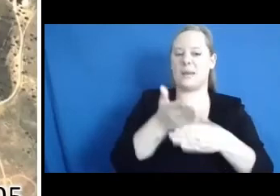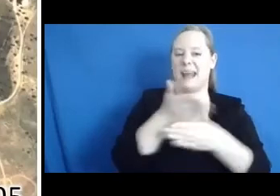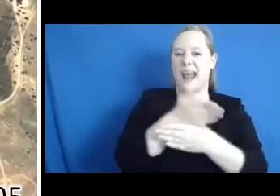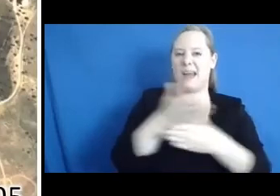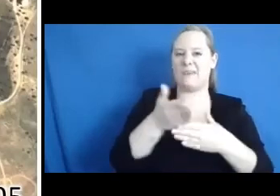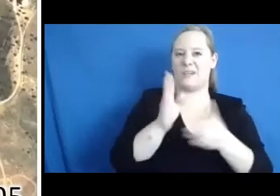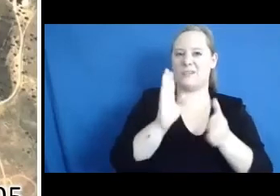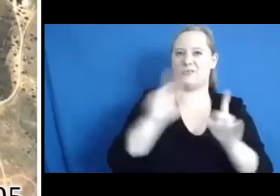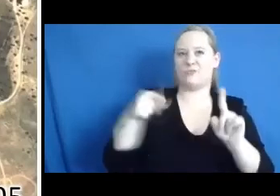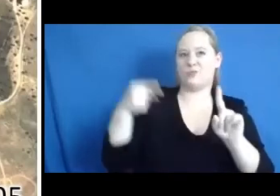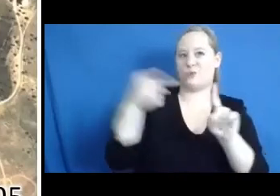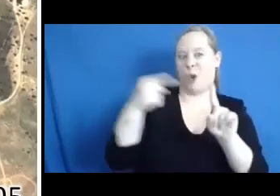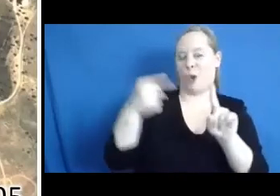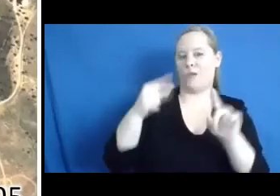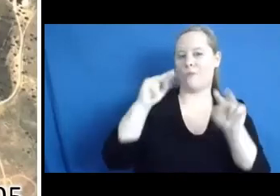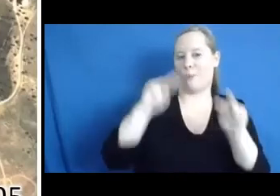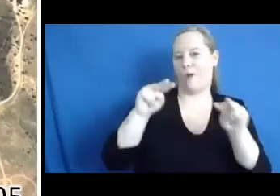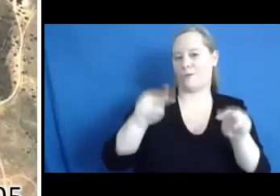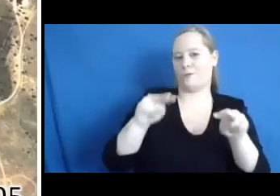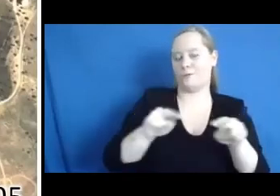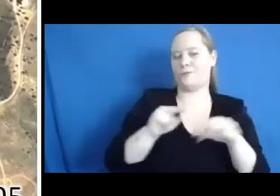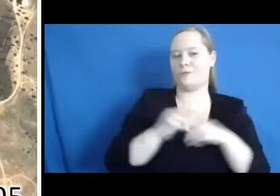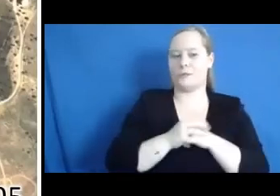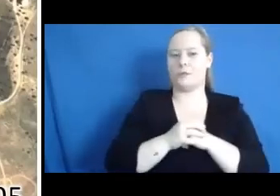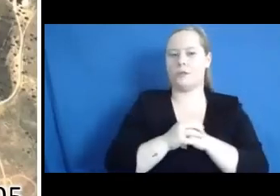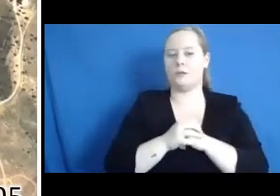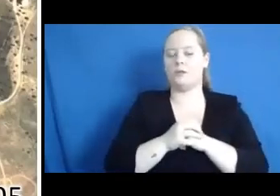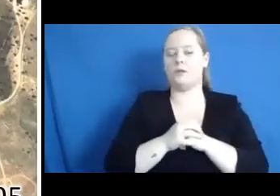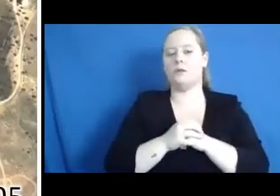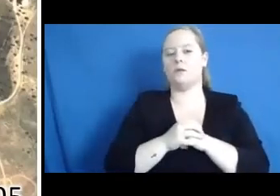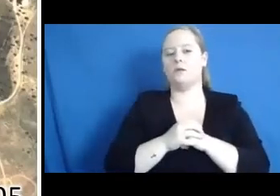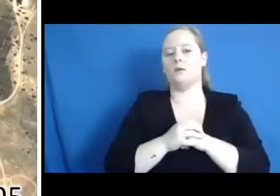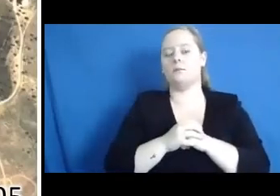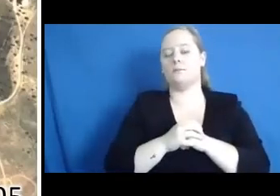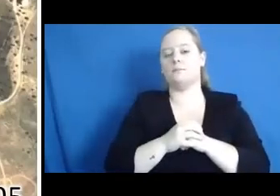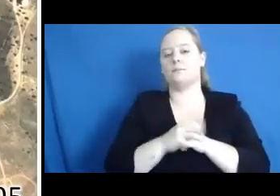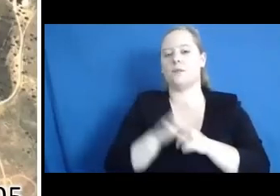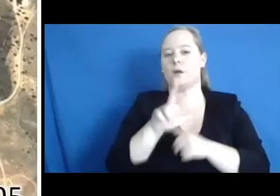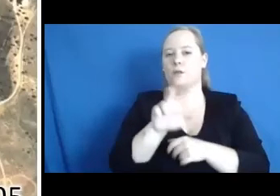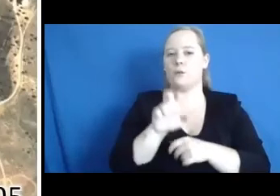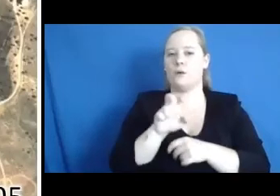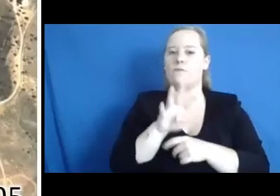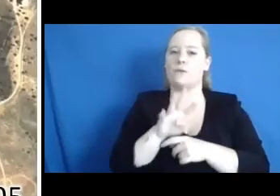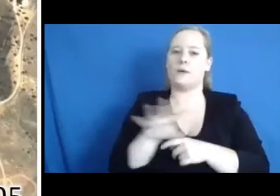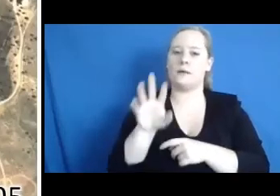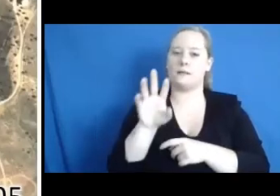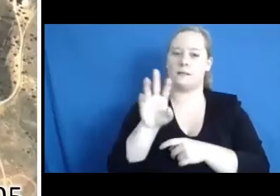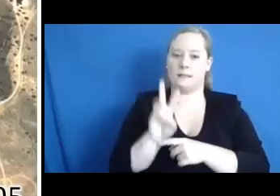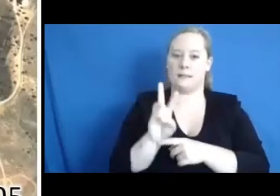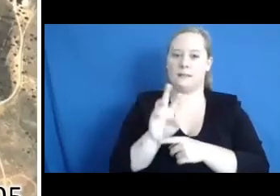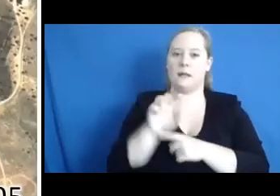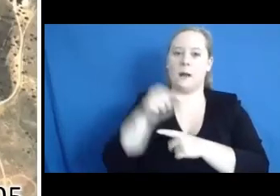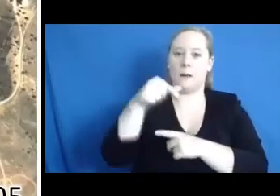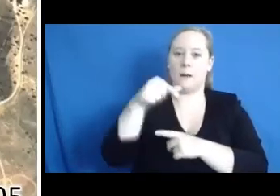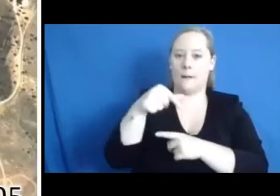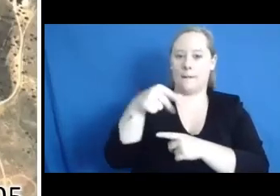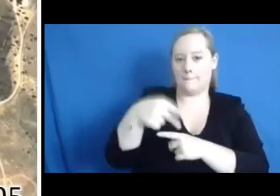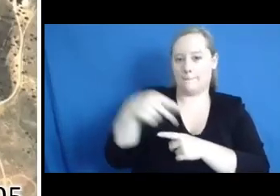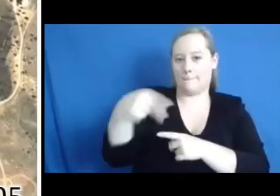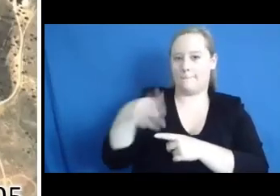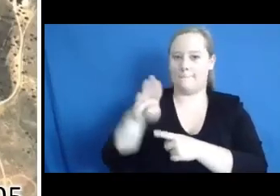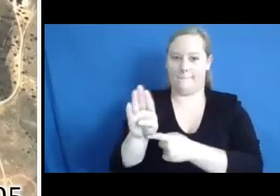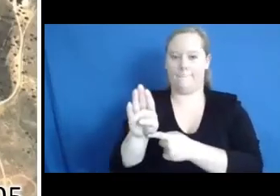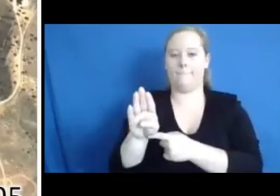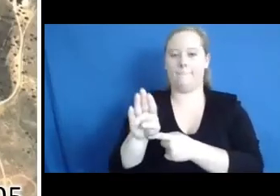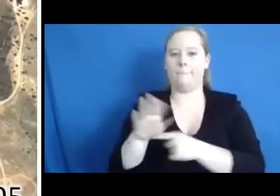for monitored natural attenuation at 346 parts per billion of manganese. And you can see